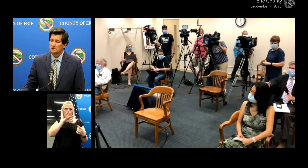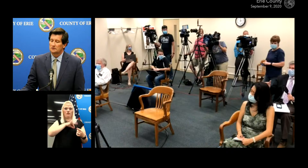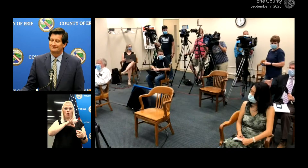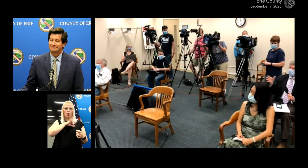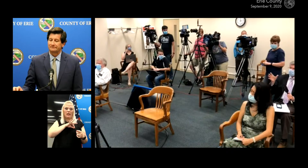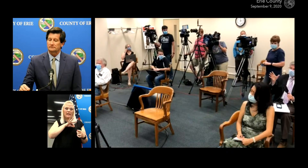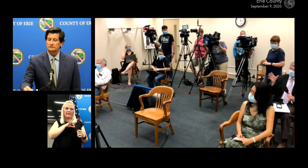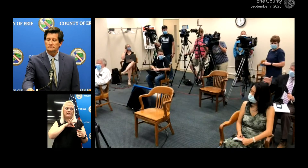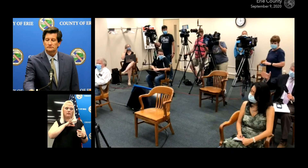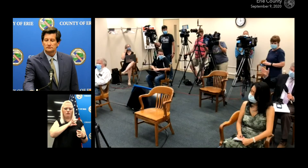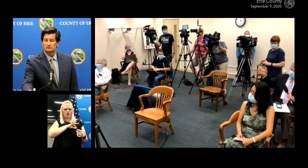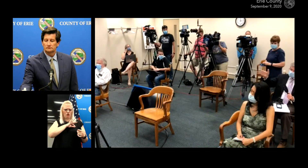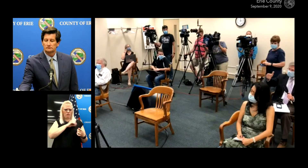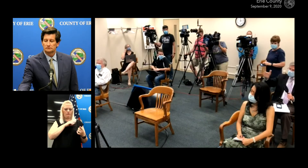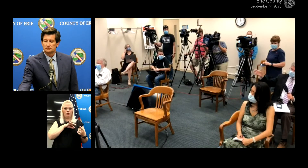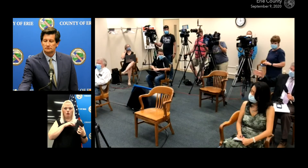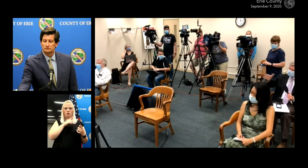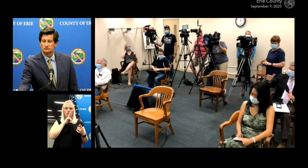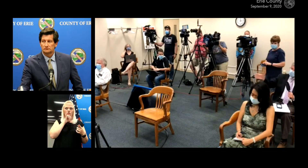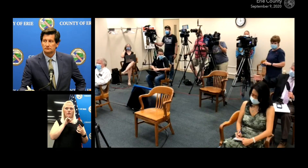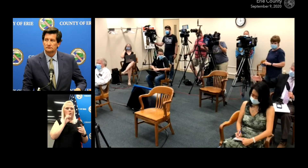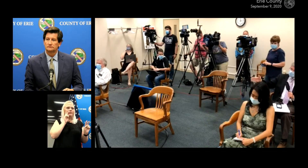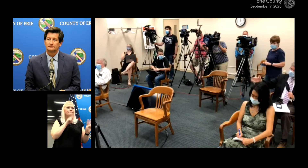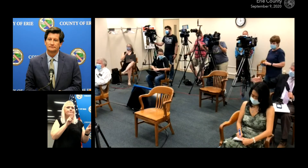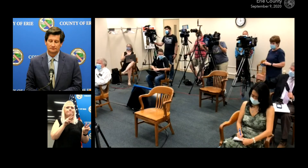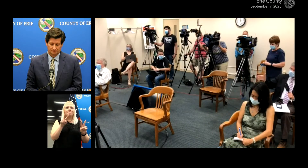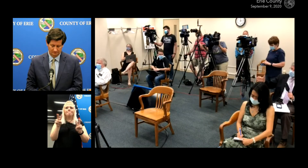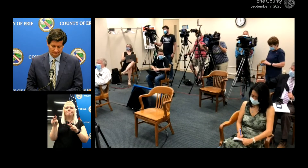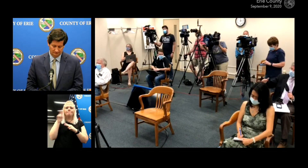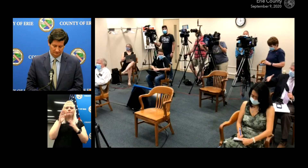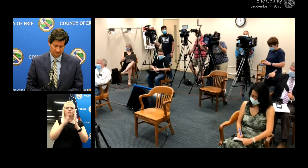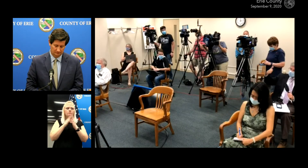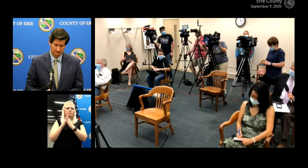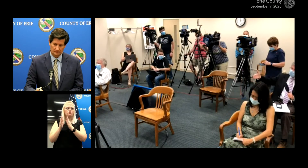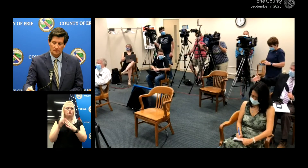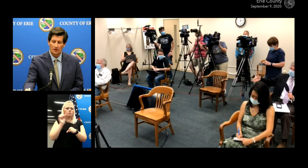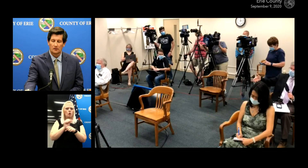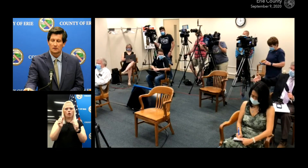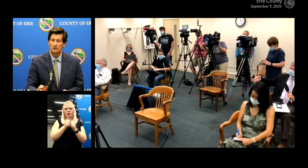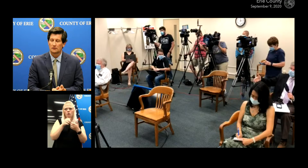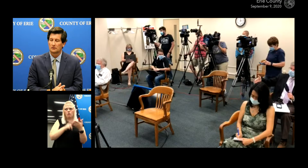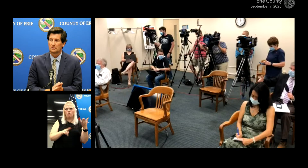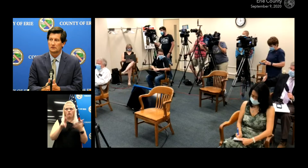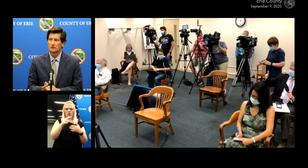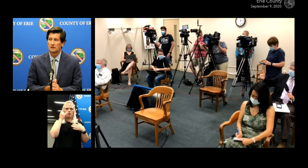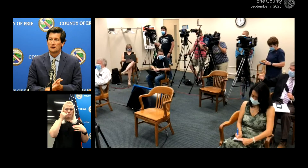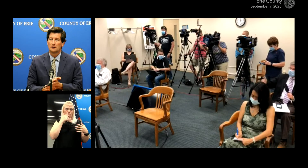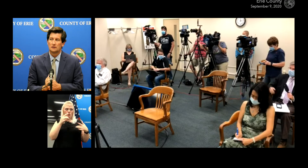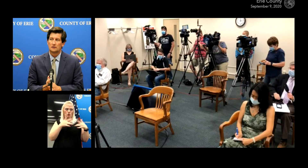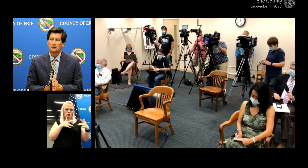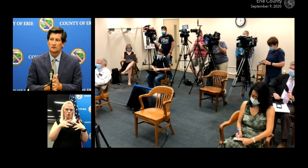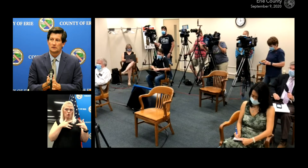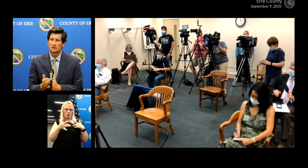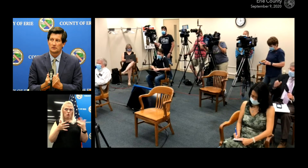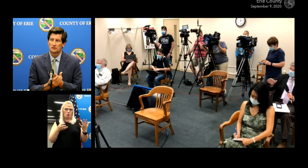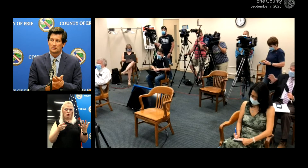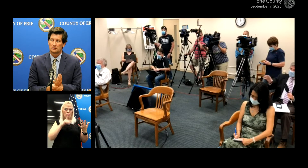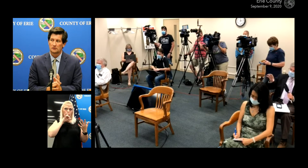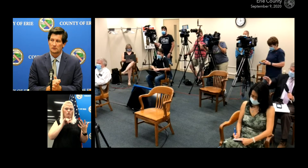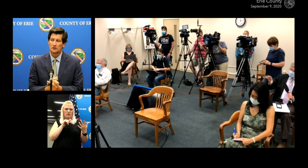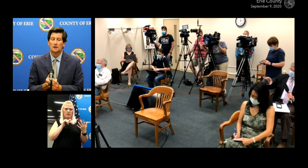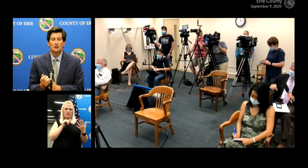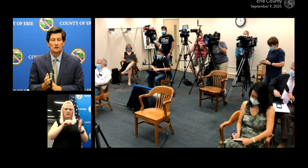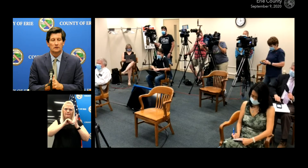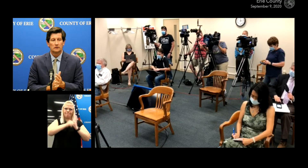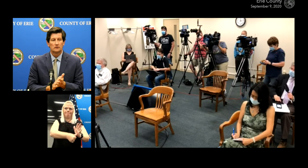and to really canvass the neighborhoods more so, working with the universities, if you are concerned about this, to really press